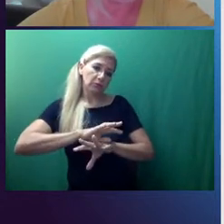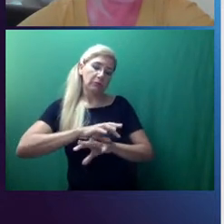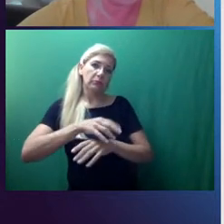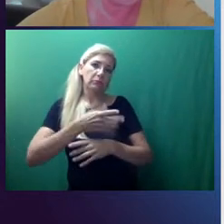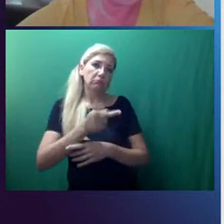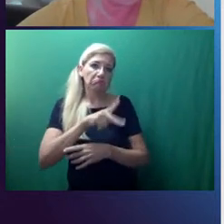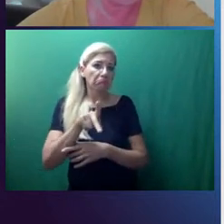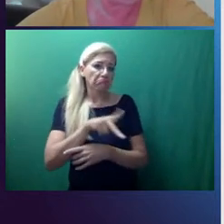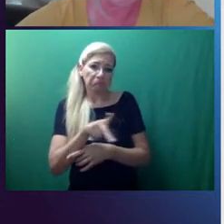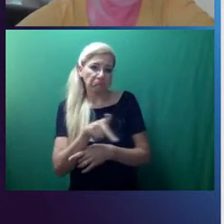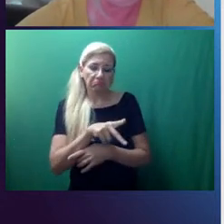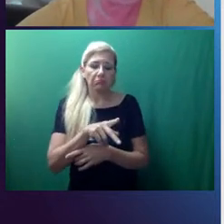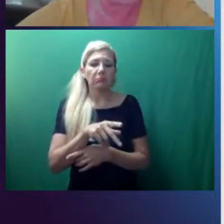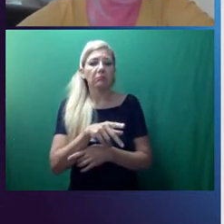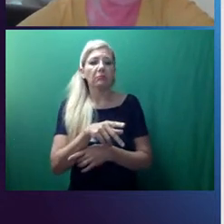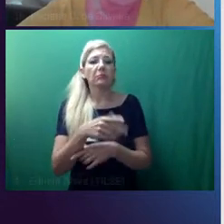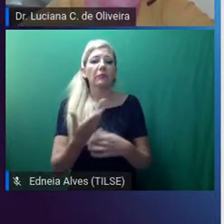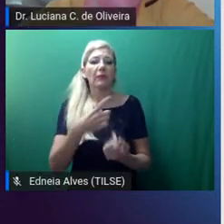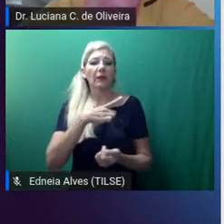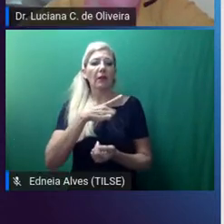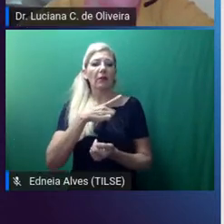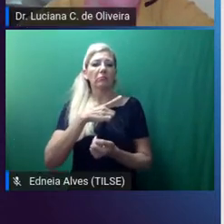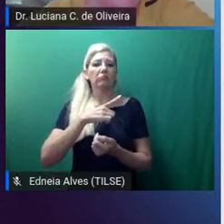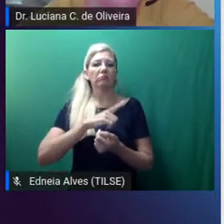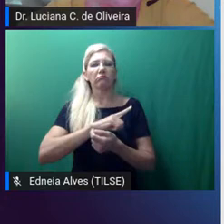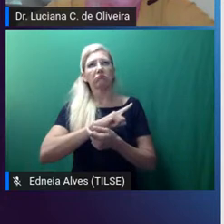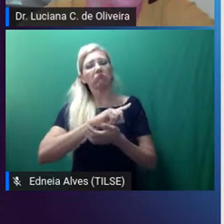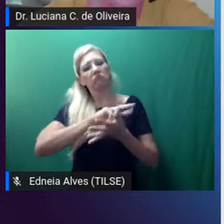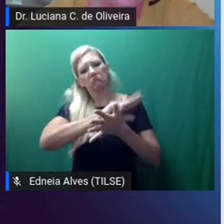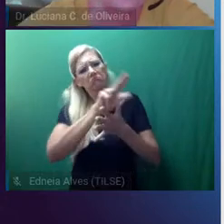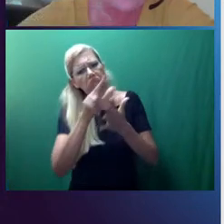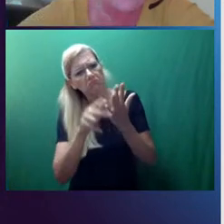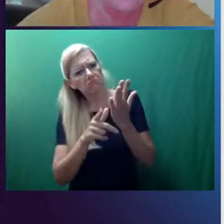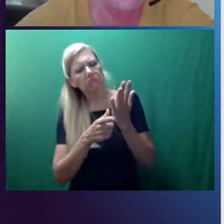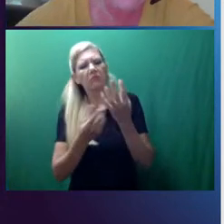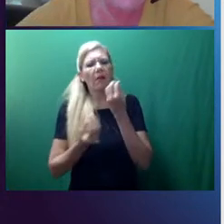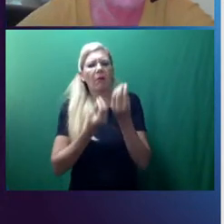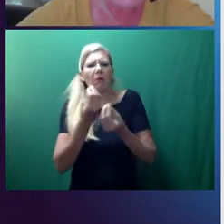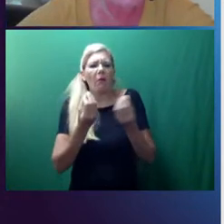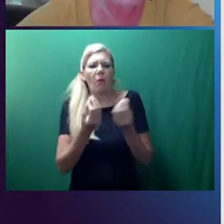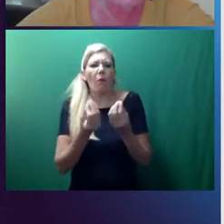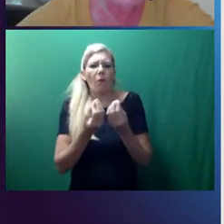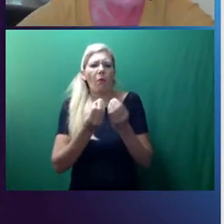because they are the role models of language for us?